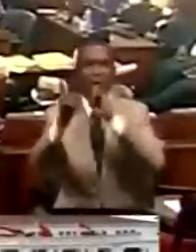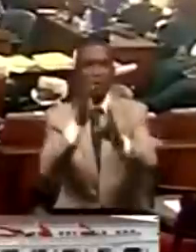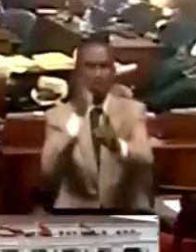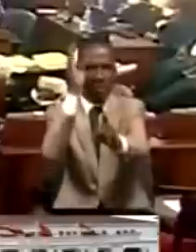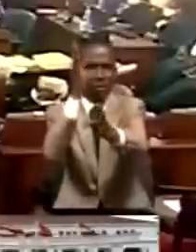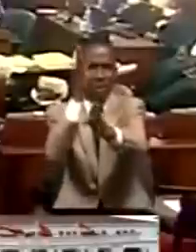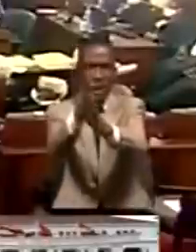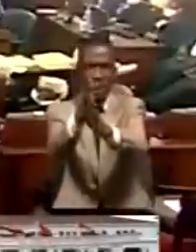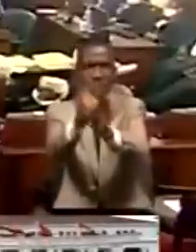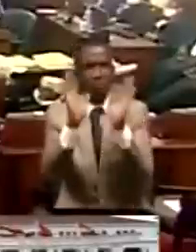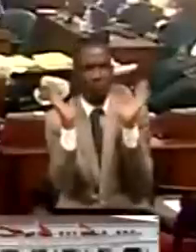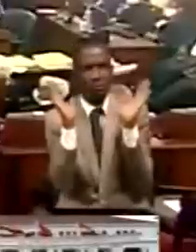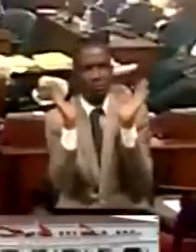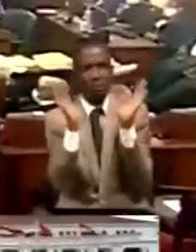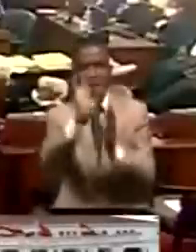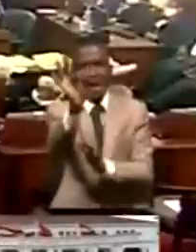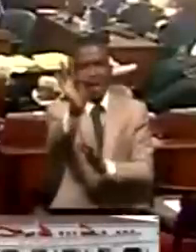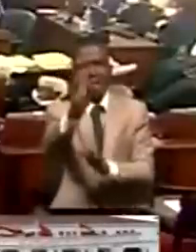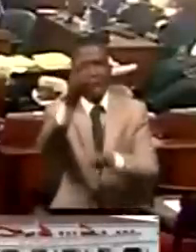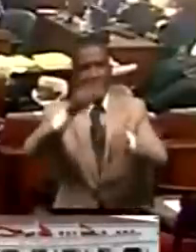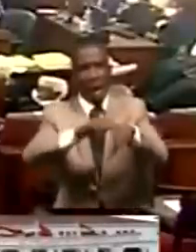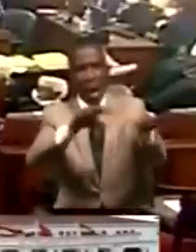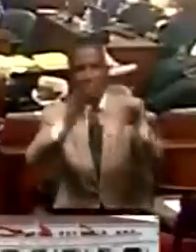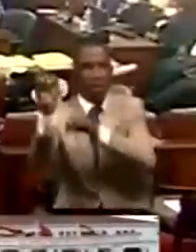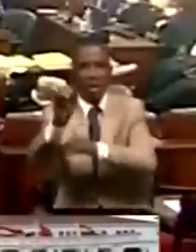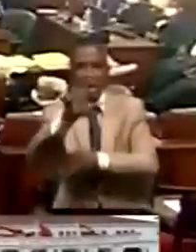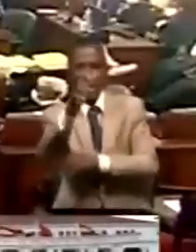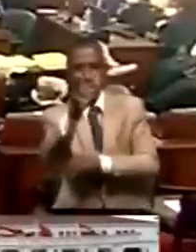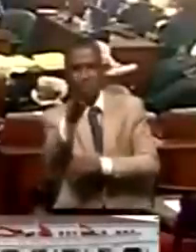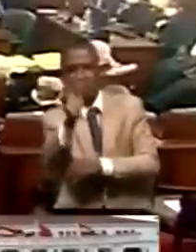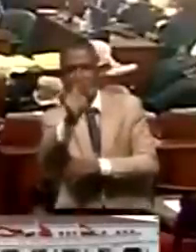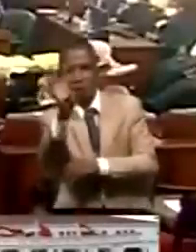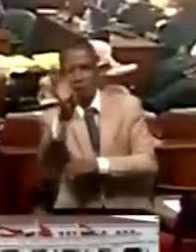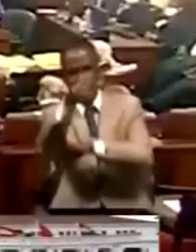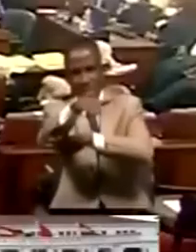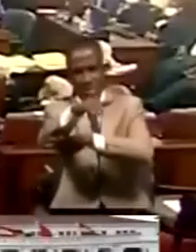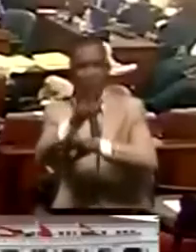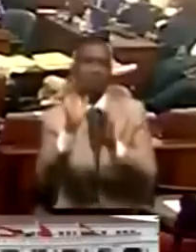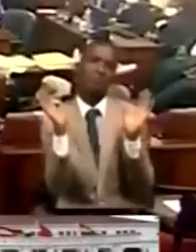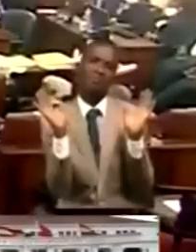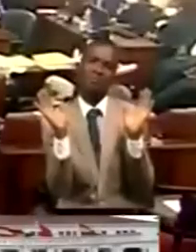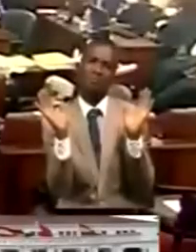9th that I left the room for the second time between 3 and 4.